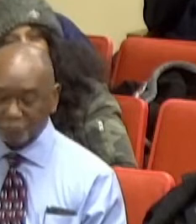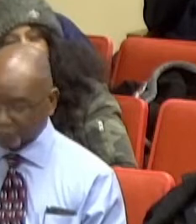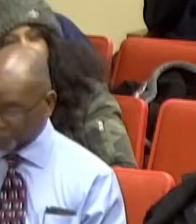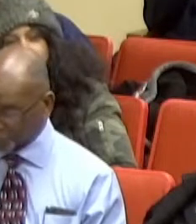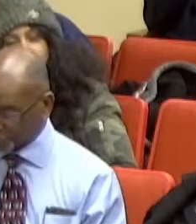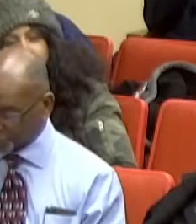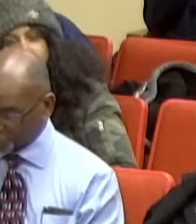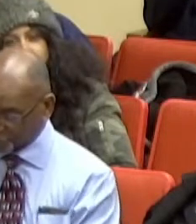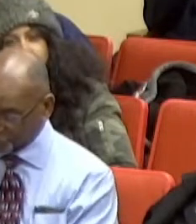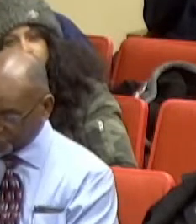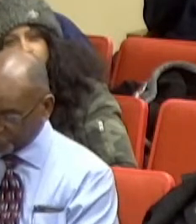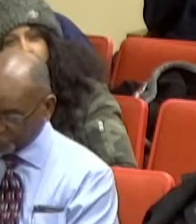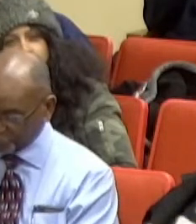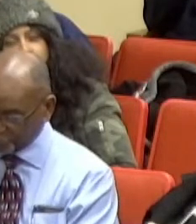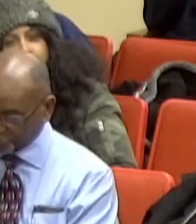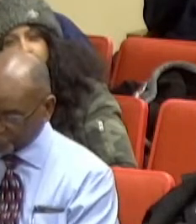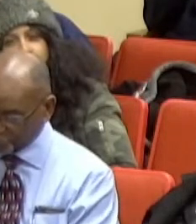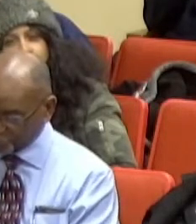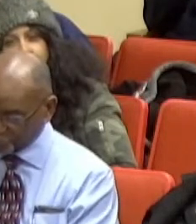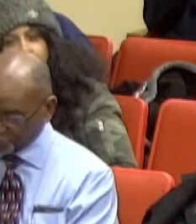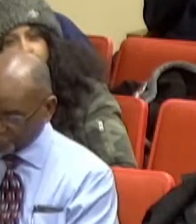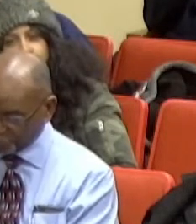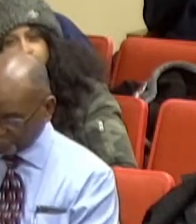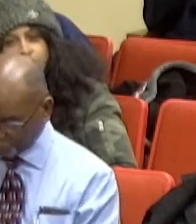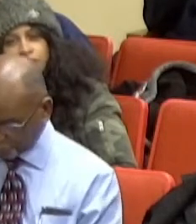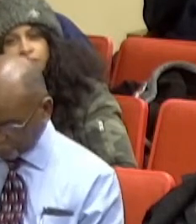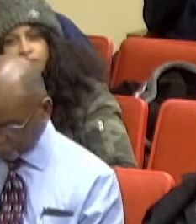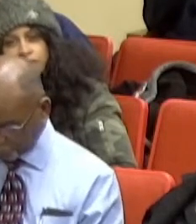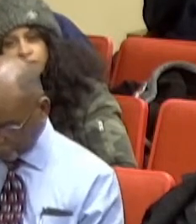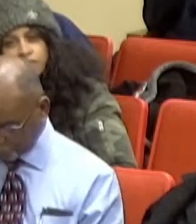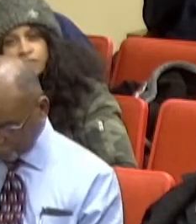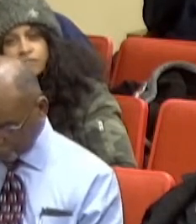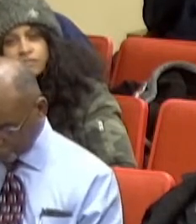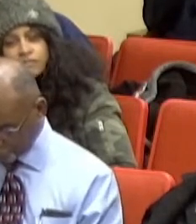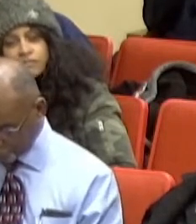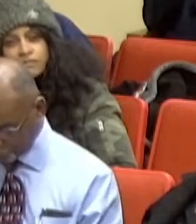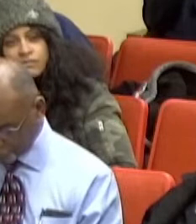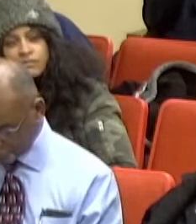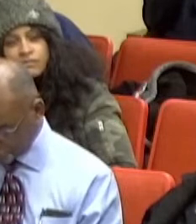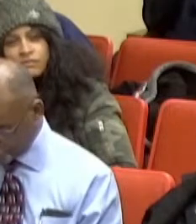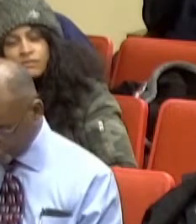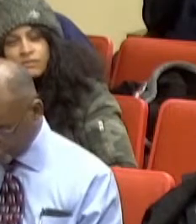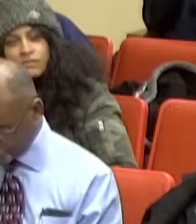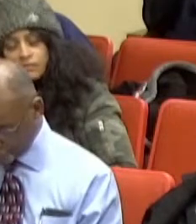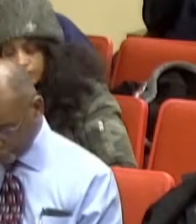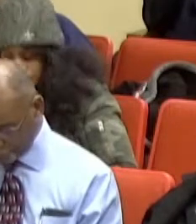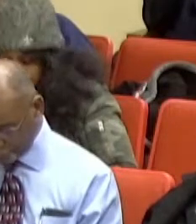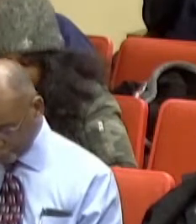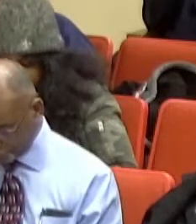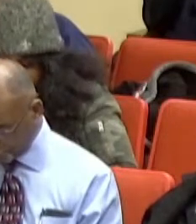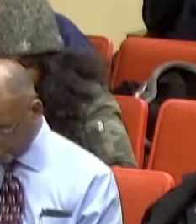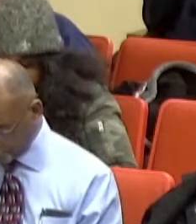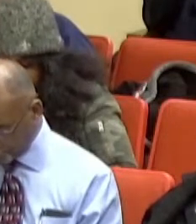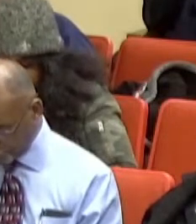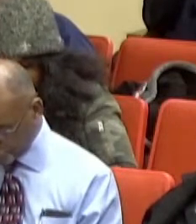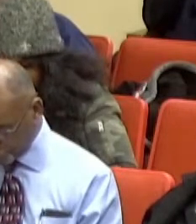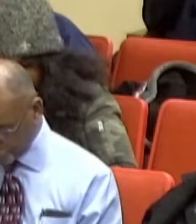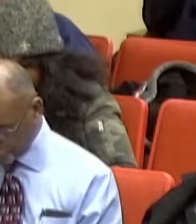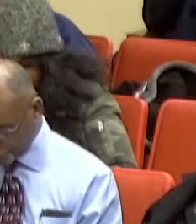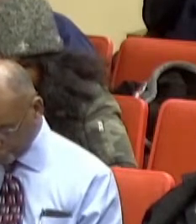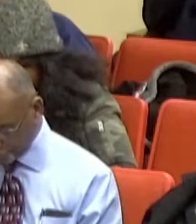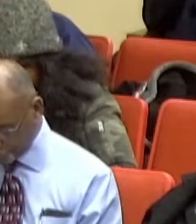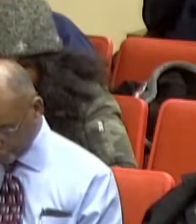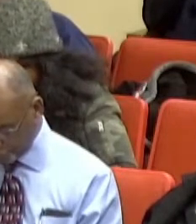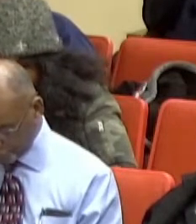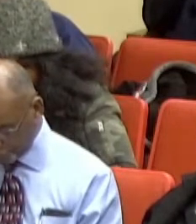between 28 and 36 units. But to address some of the questions that have come up, I know there